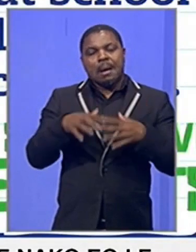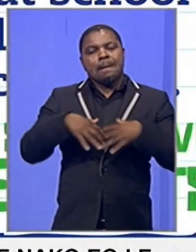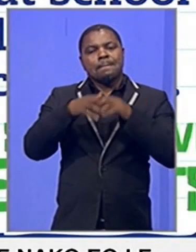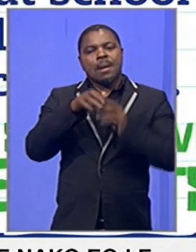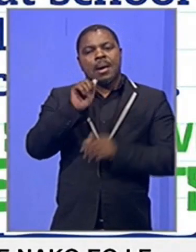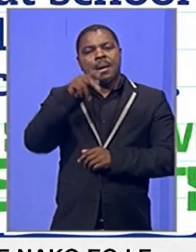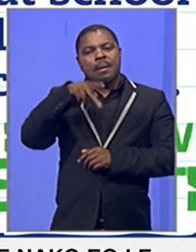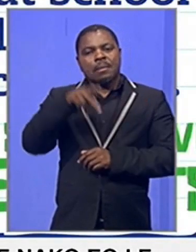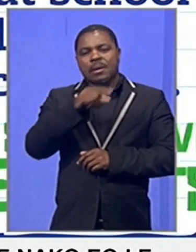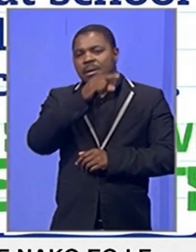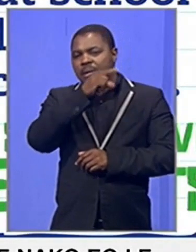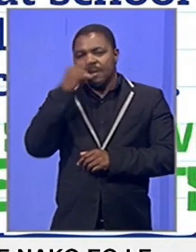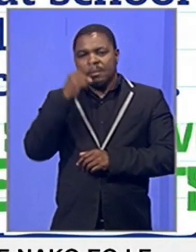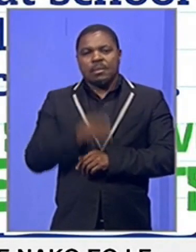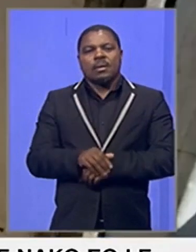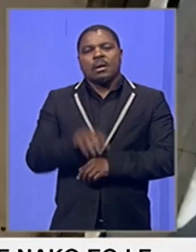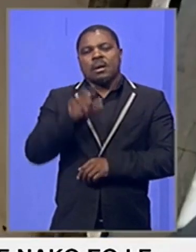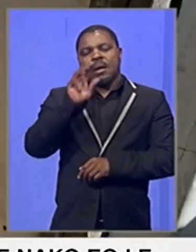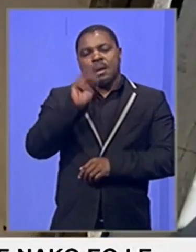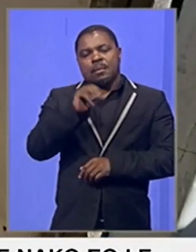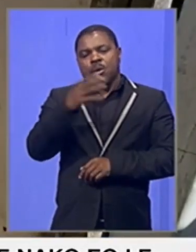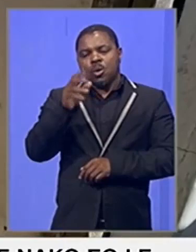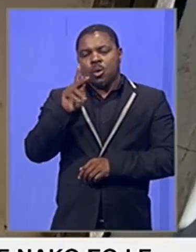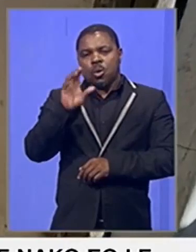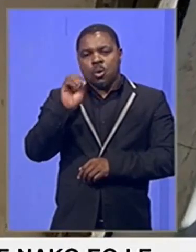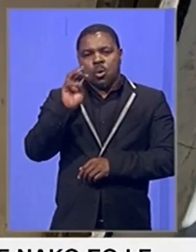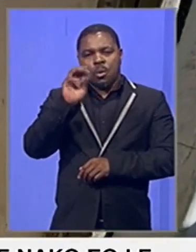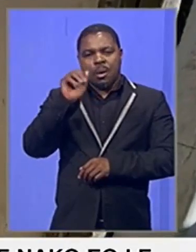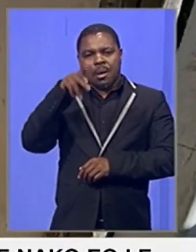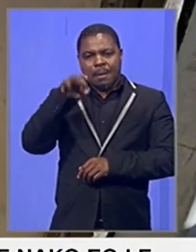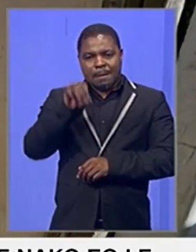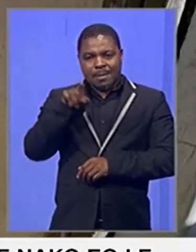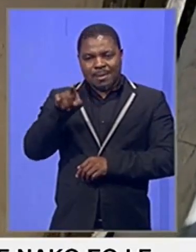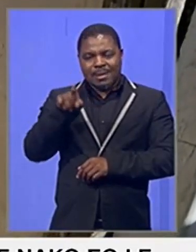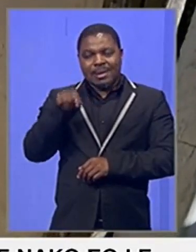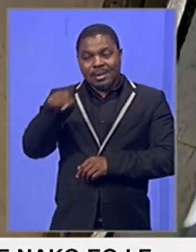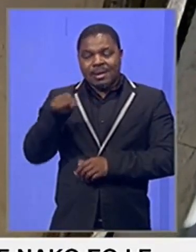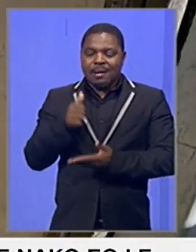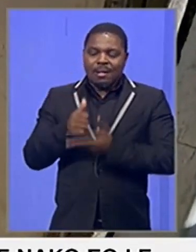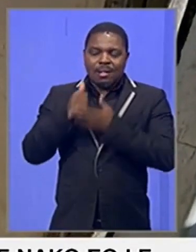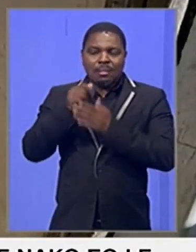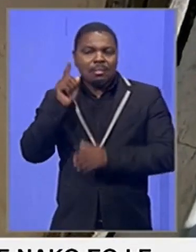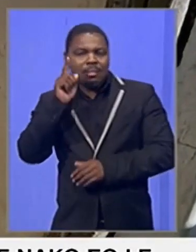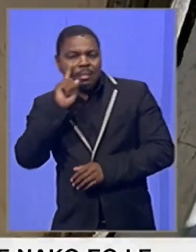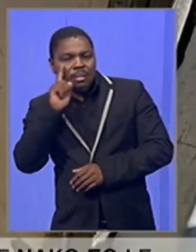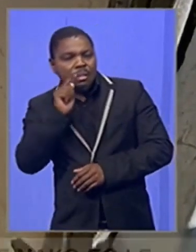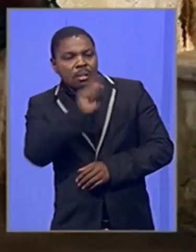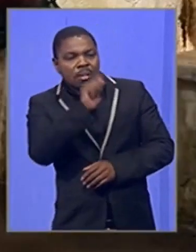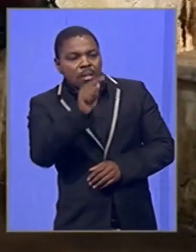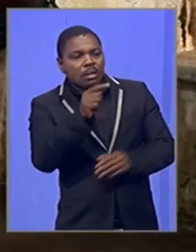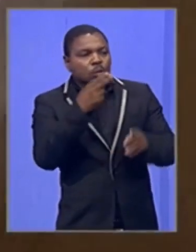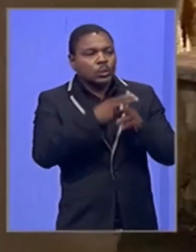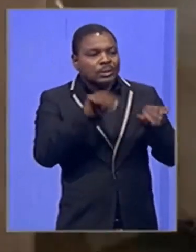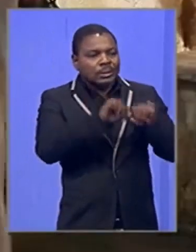bidiwang Michael Komape Sanitation Progress Monitor e tla dirisiwang go ela tlhoko phitlhelelo ya go fedisa matlwana